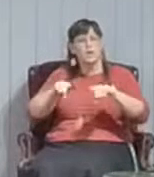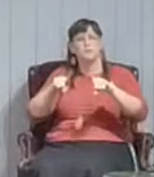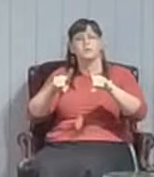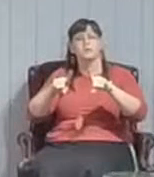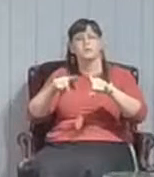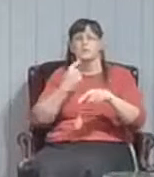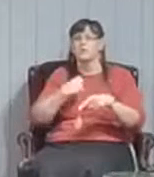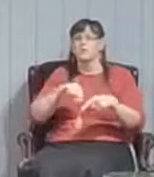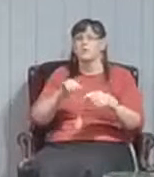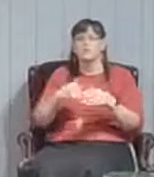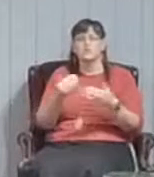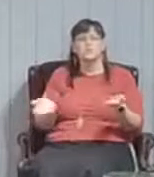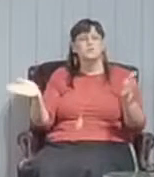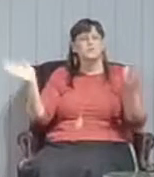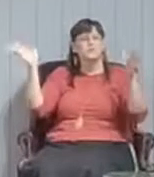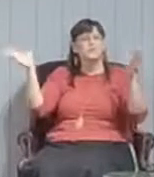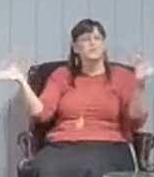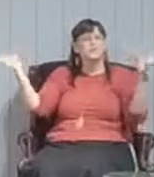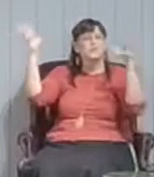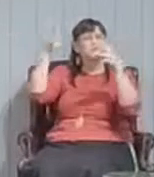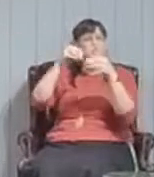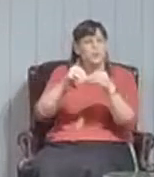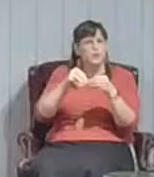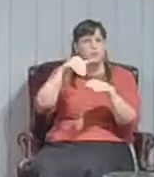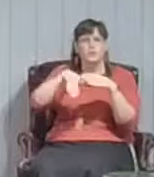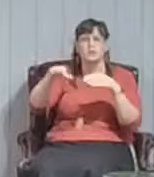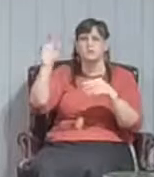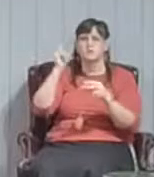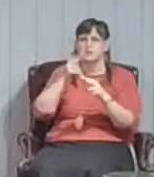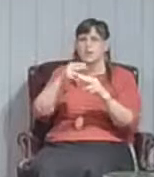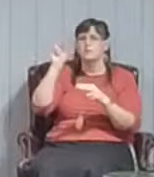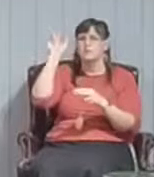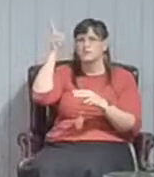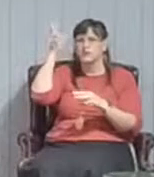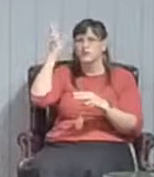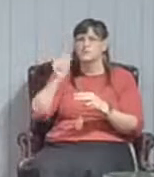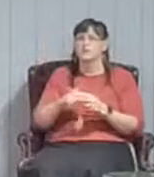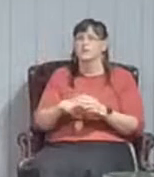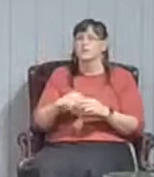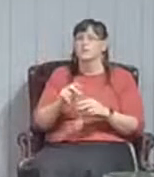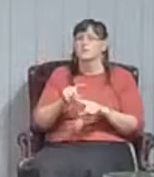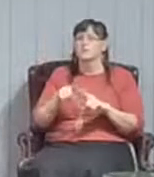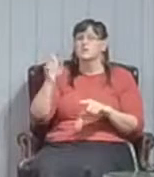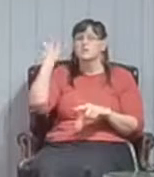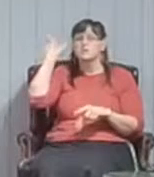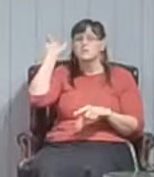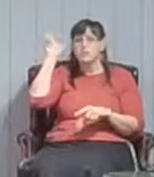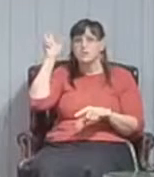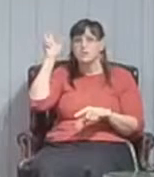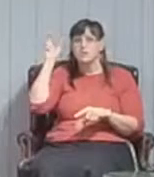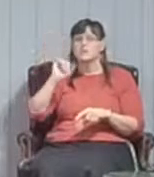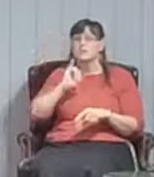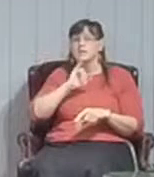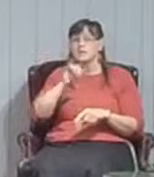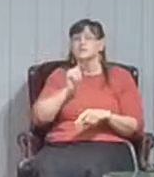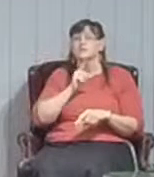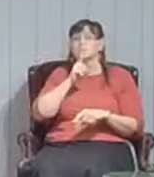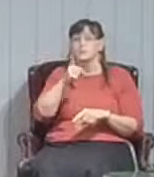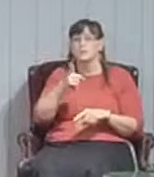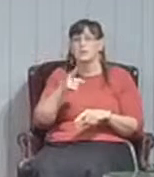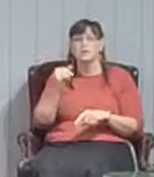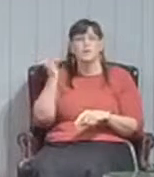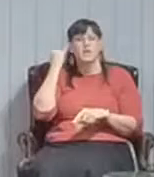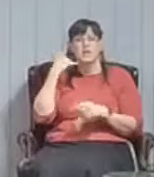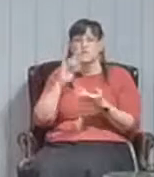and we lump it up into the name Satan or the devil and so forth. Satan is real. If the Bible